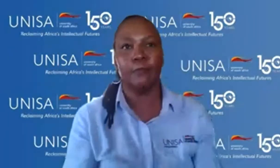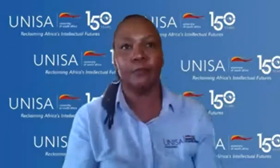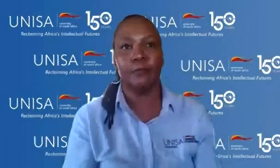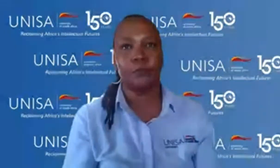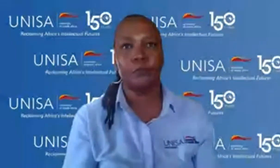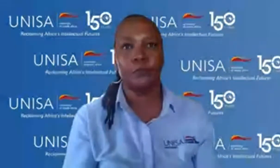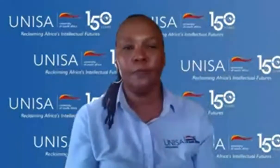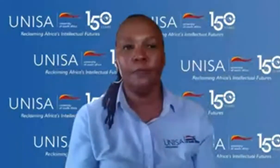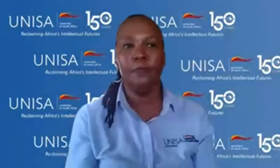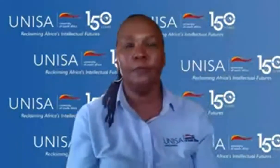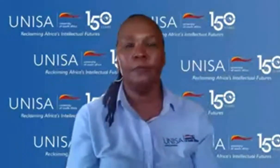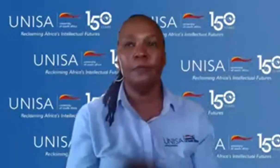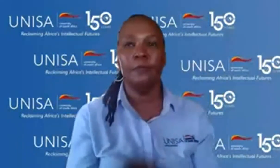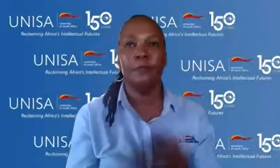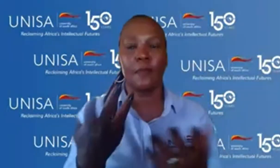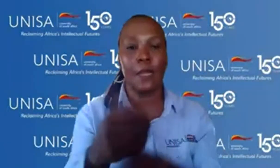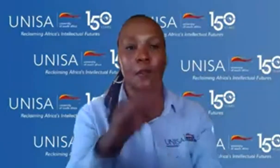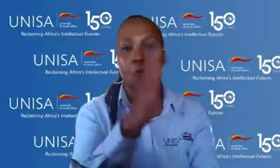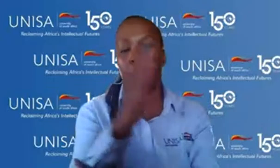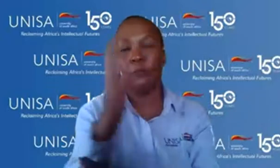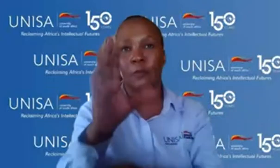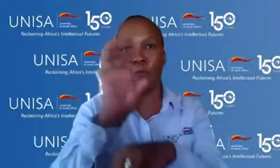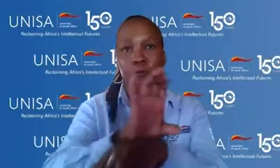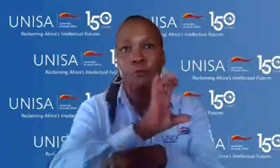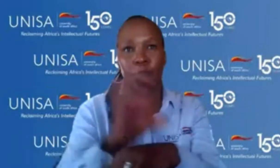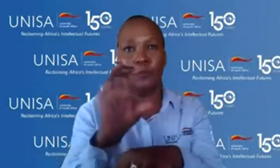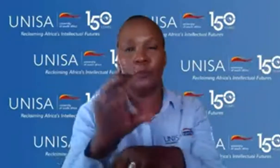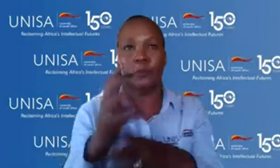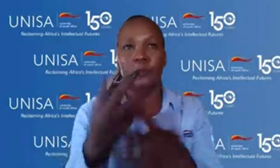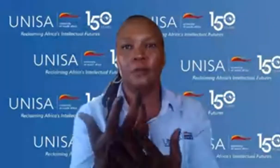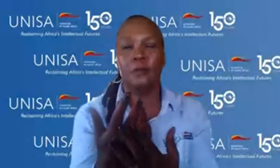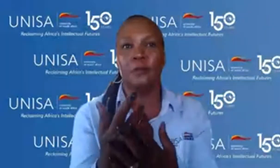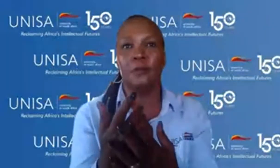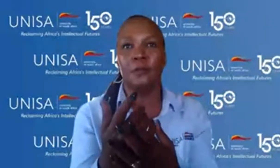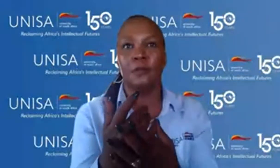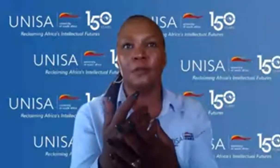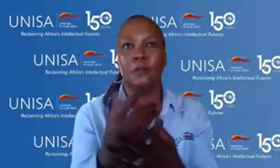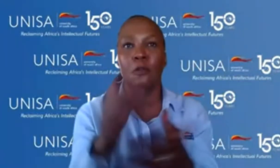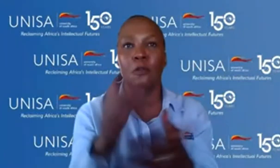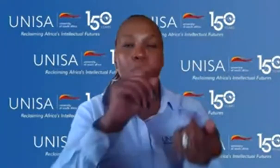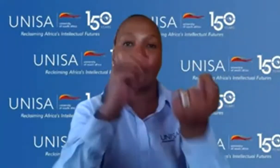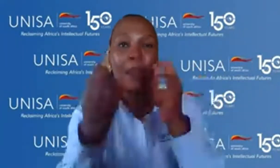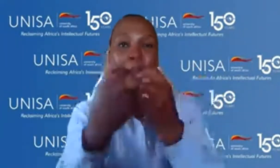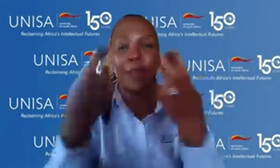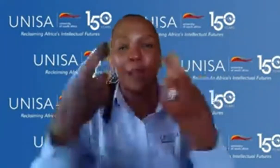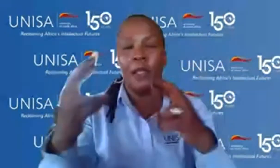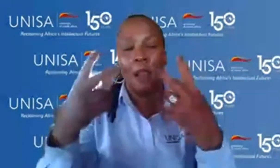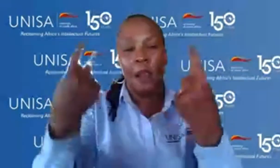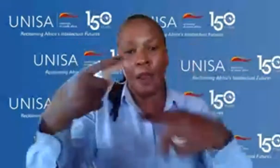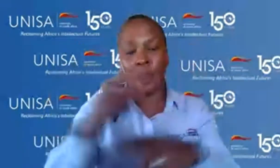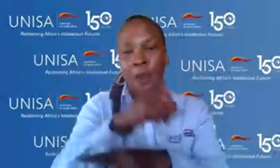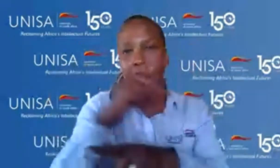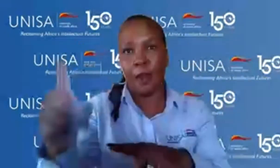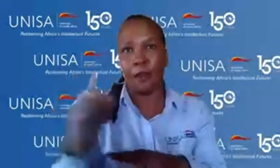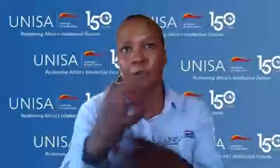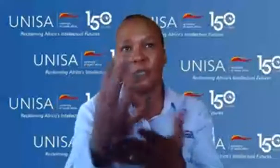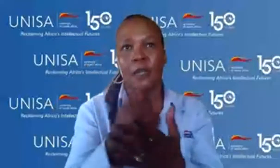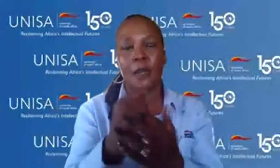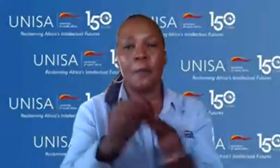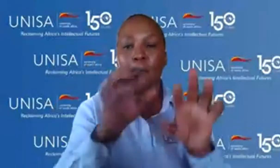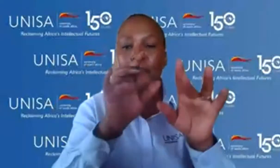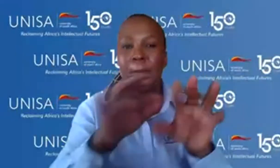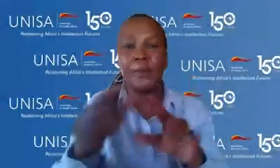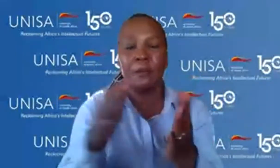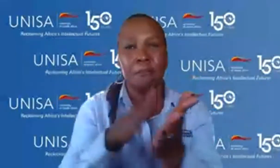In the labs, there are conversion facilities which allows you to take print and be able to generate it into any